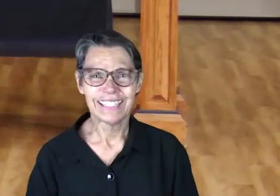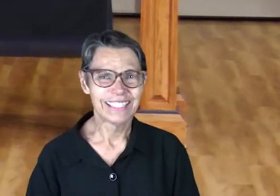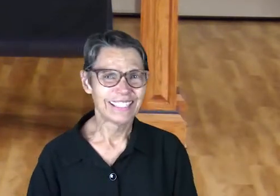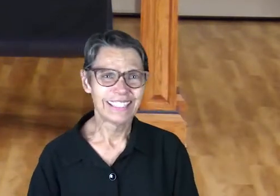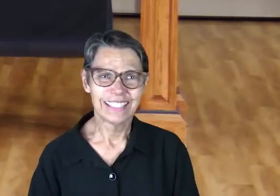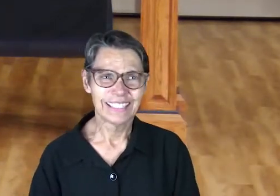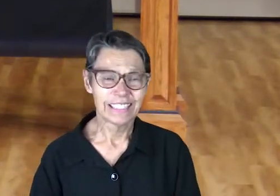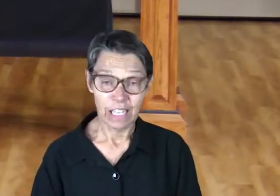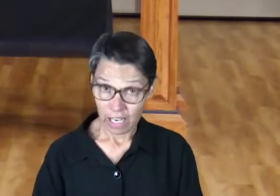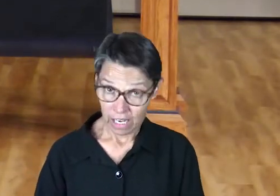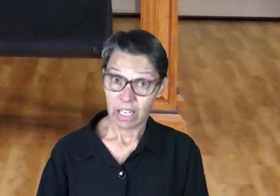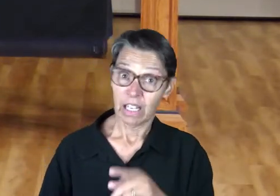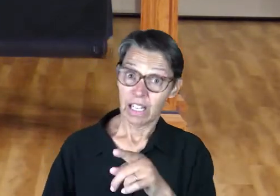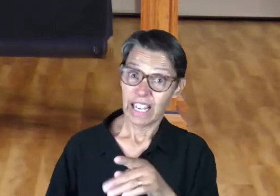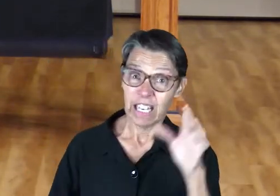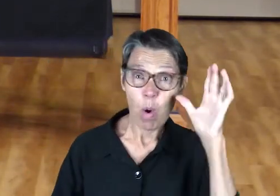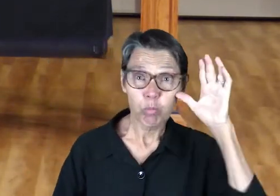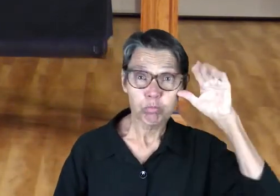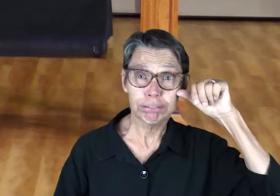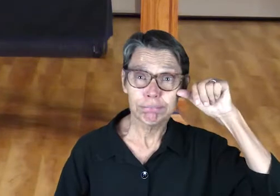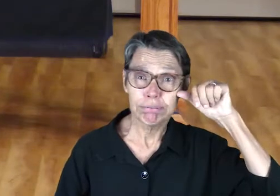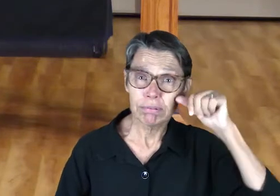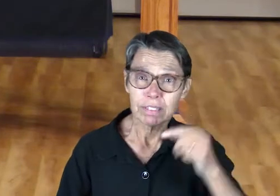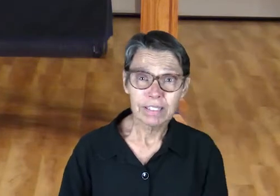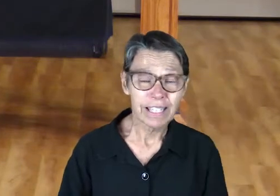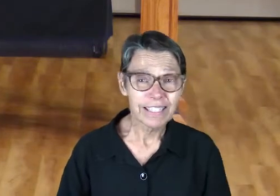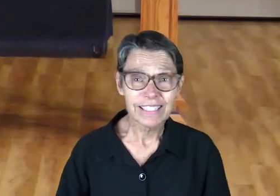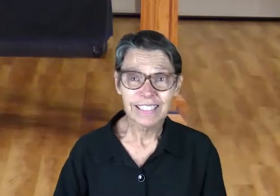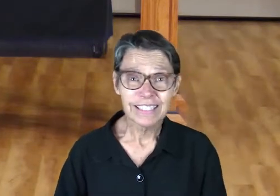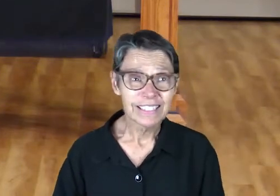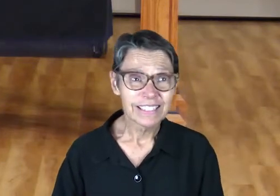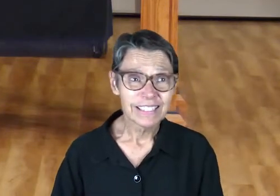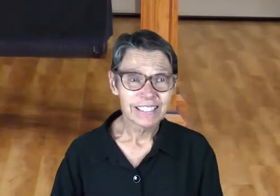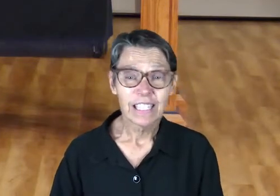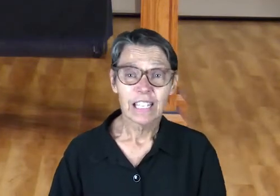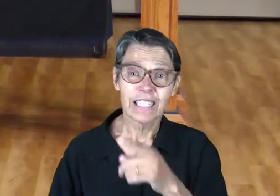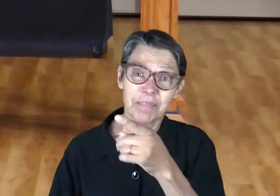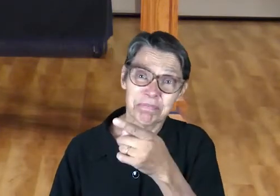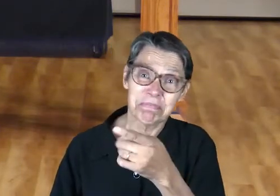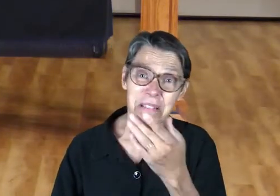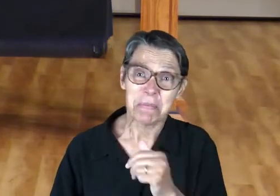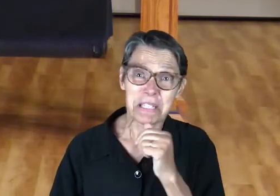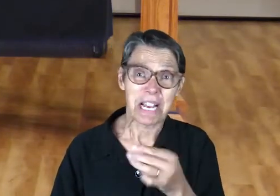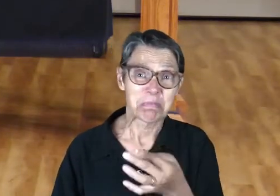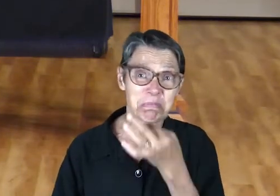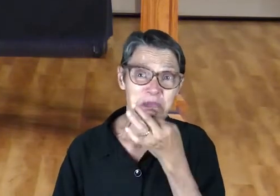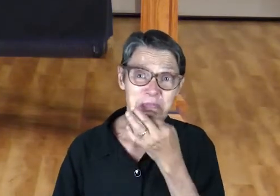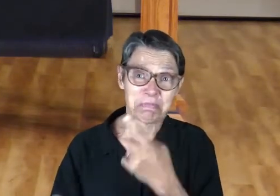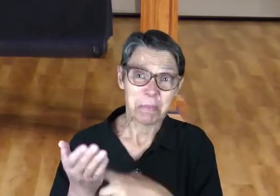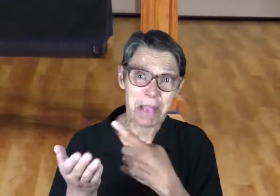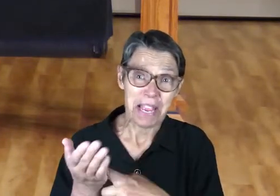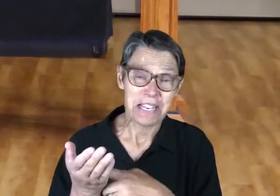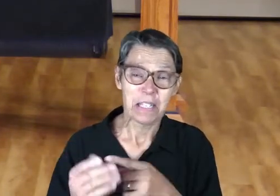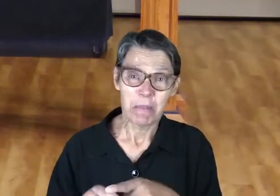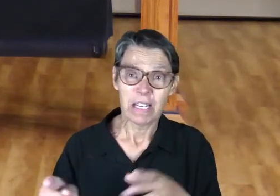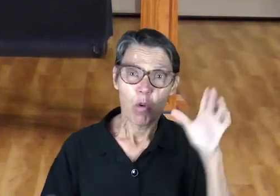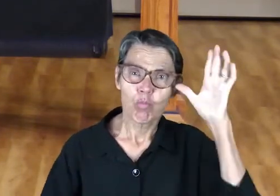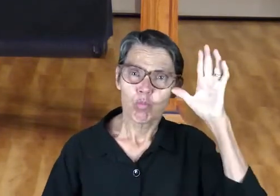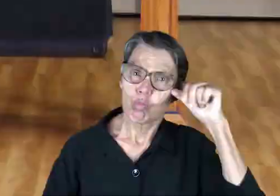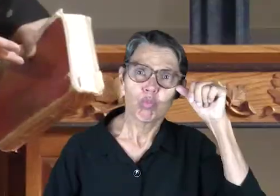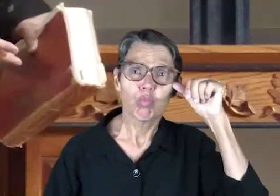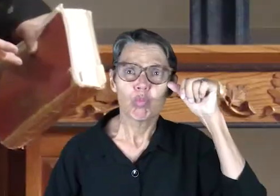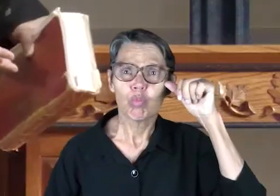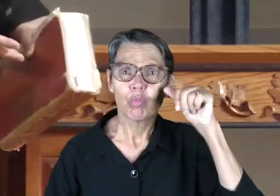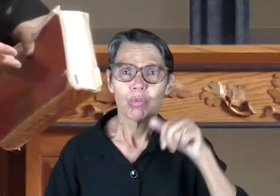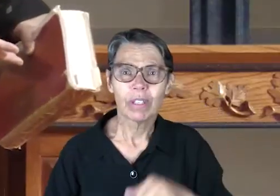And friends, we have to give him a T for tenacity, right? I mean, they may have not have been the best debate points in the world, but you